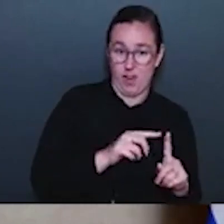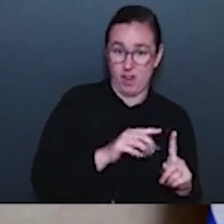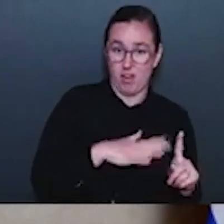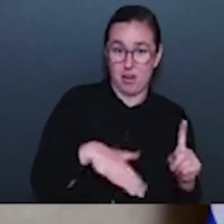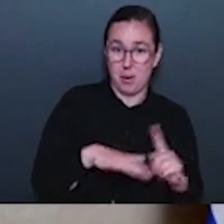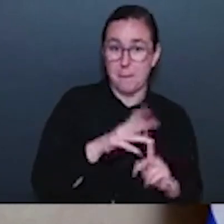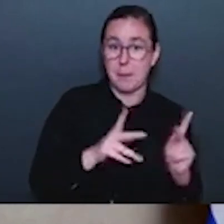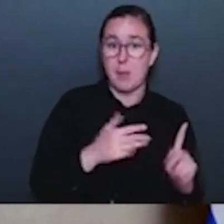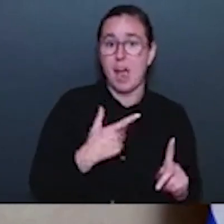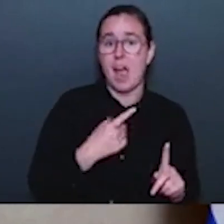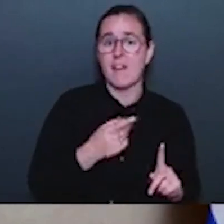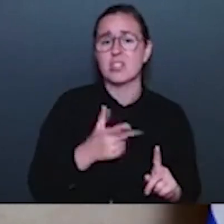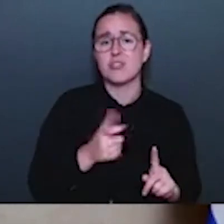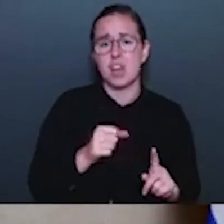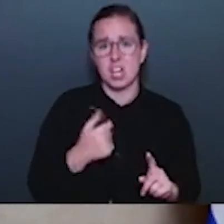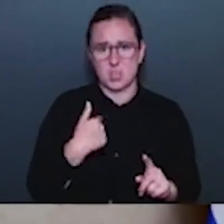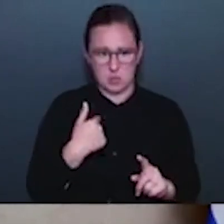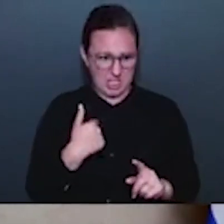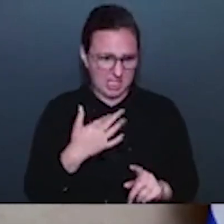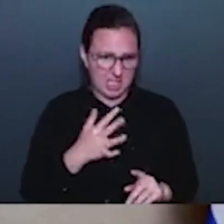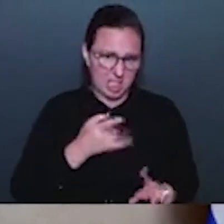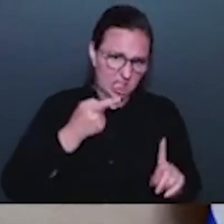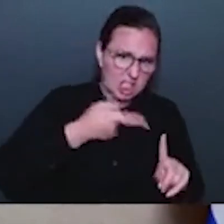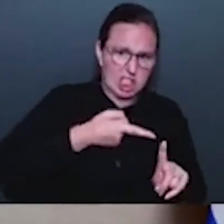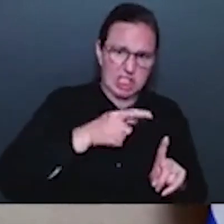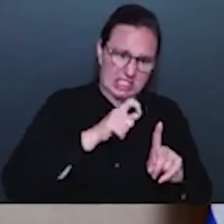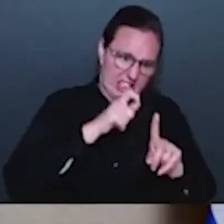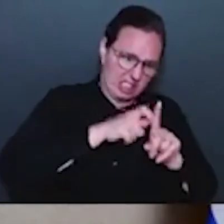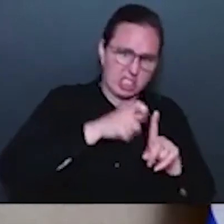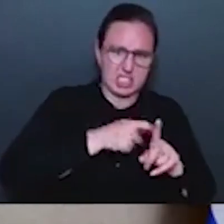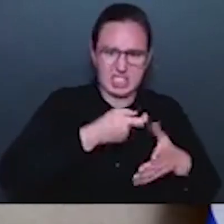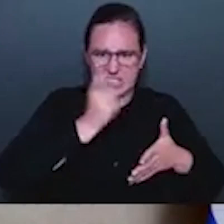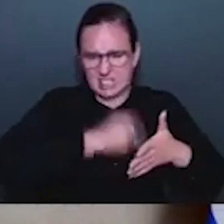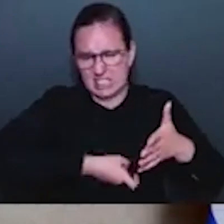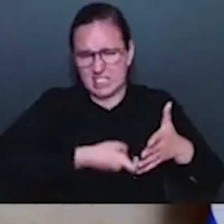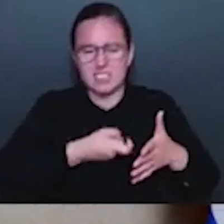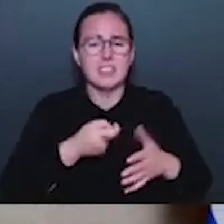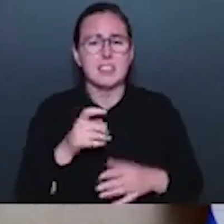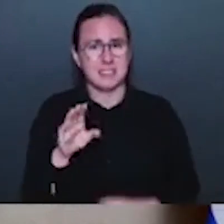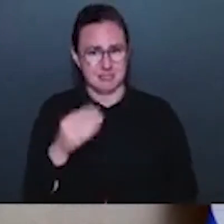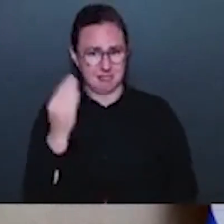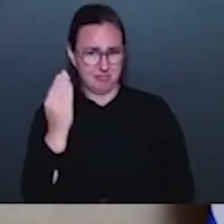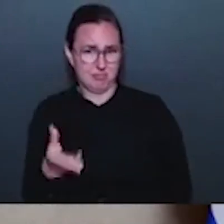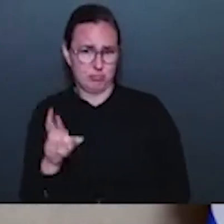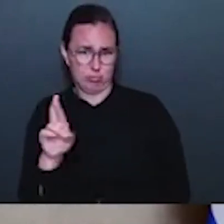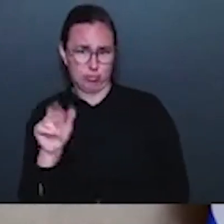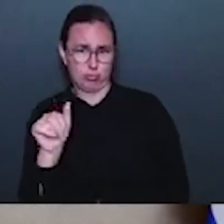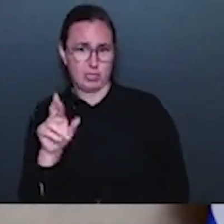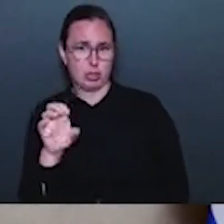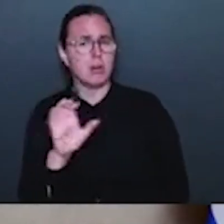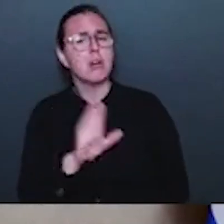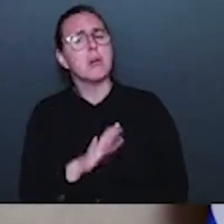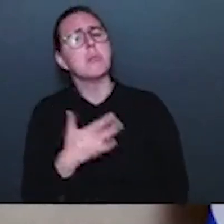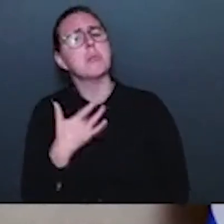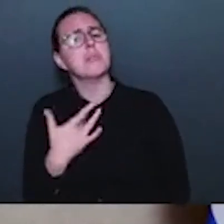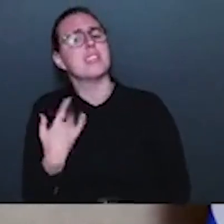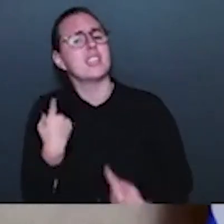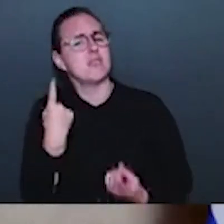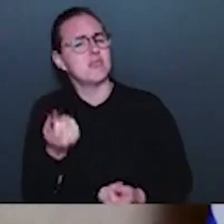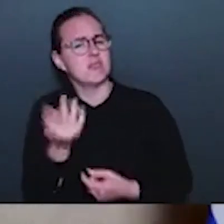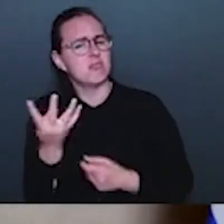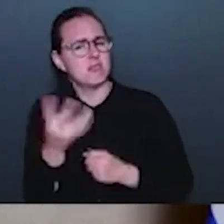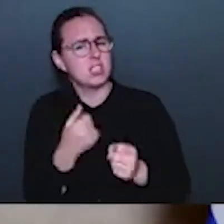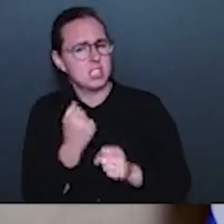how decriminalization would increase any sort of criminalization of anyone. There are, of course, exceptions to